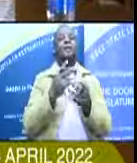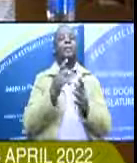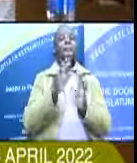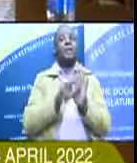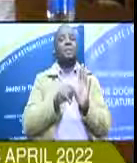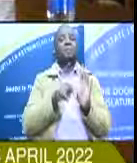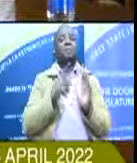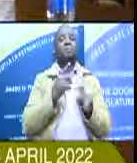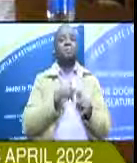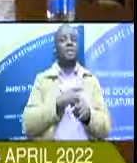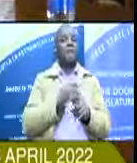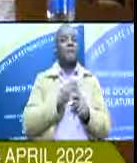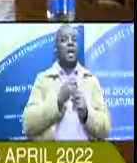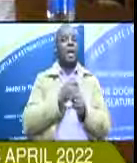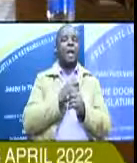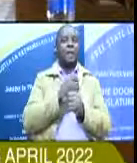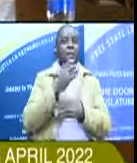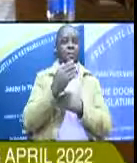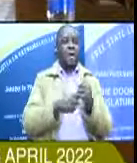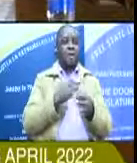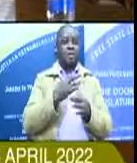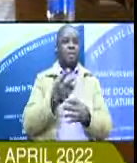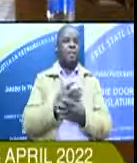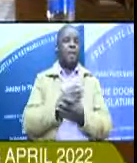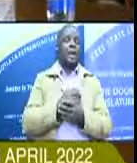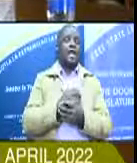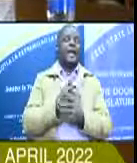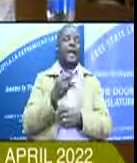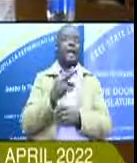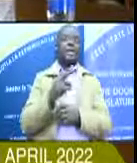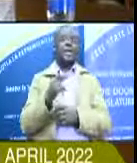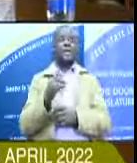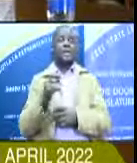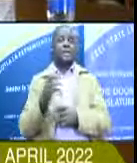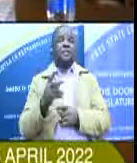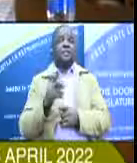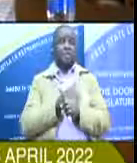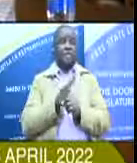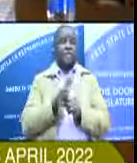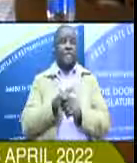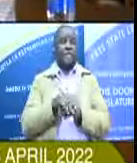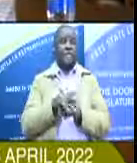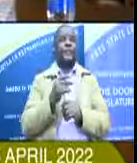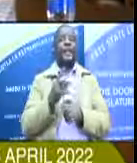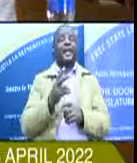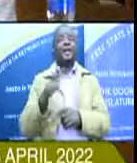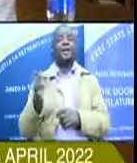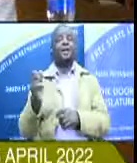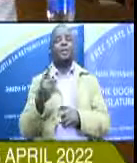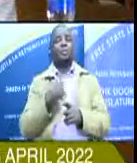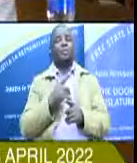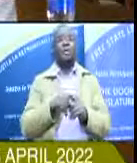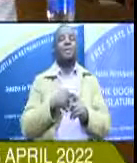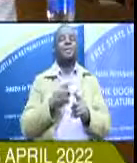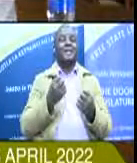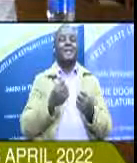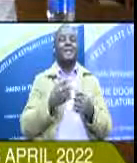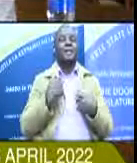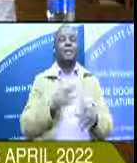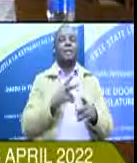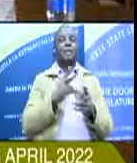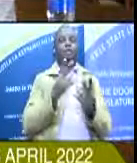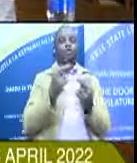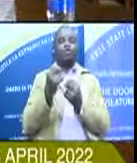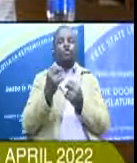when outlining the impact of COVID-19 pandemic. Indeed, the HIV testing services and the initiation of eligible patients on